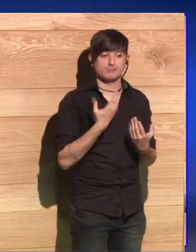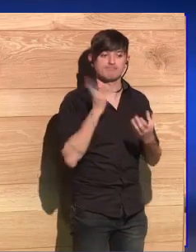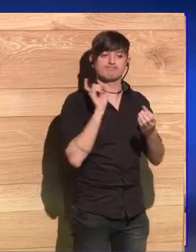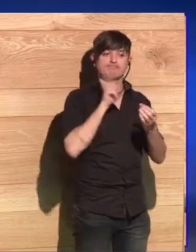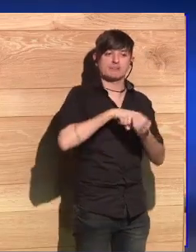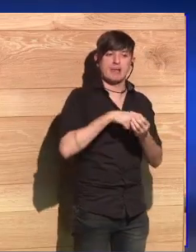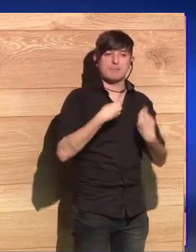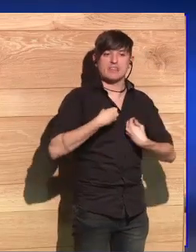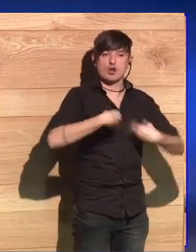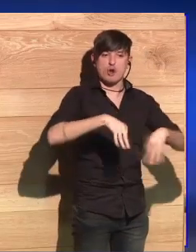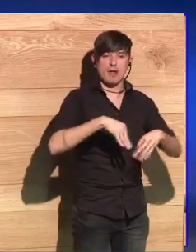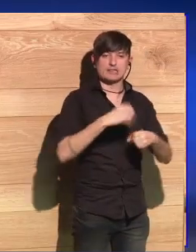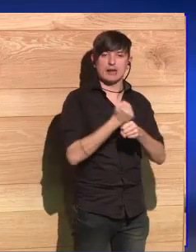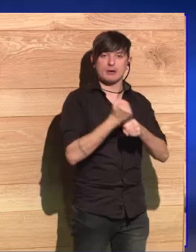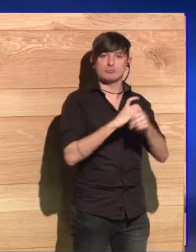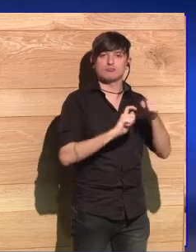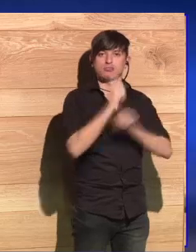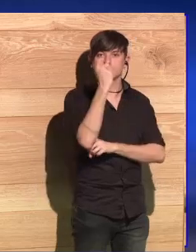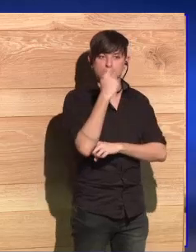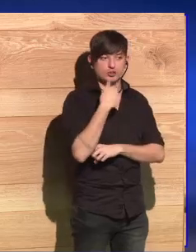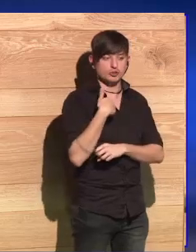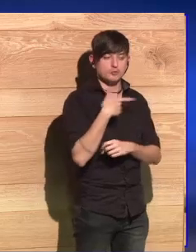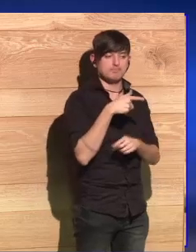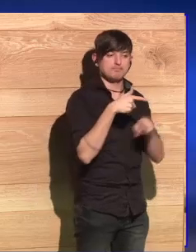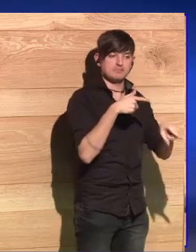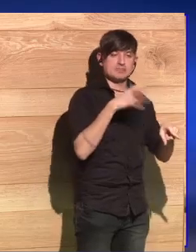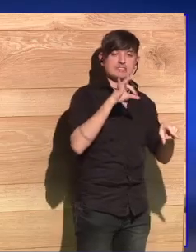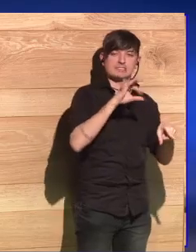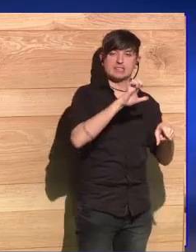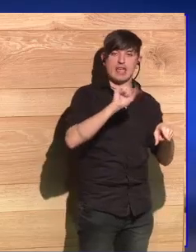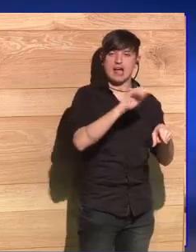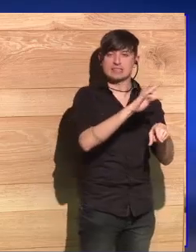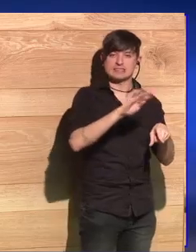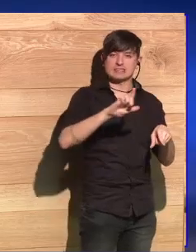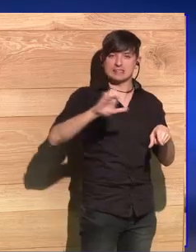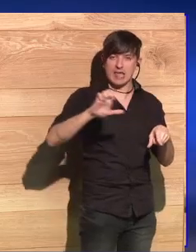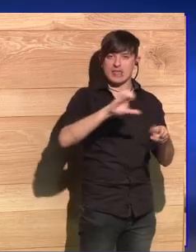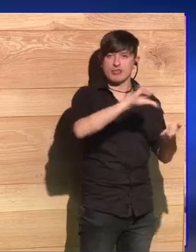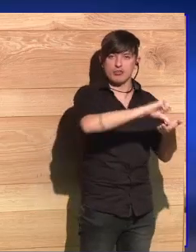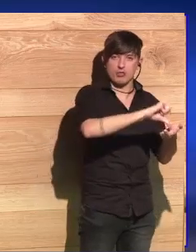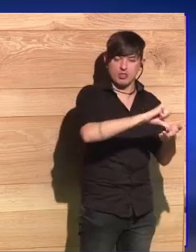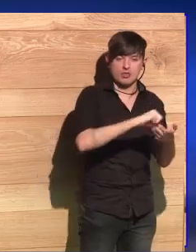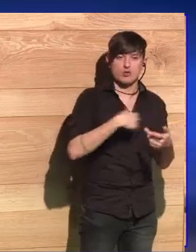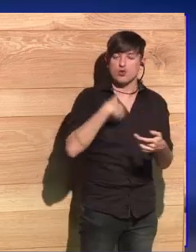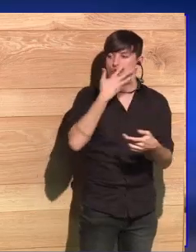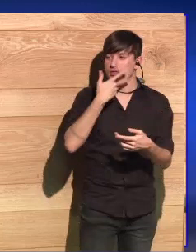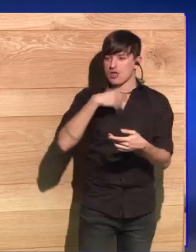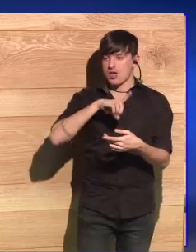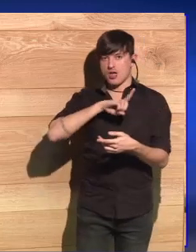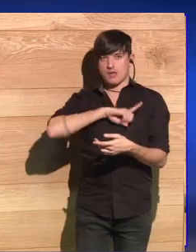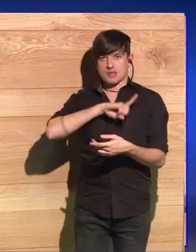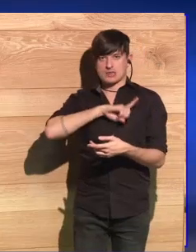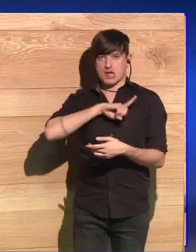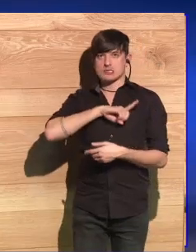Seattle, and I had met two Vietnam veterans about my age who were alcoholics, and they